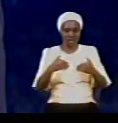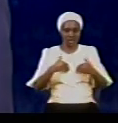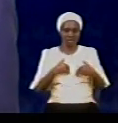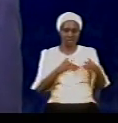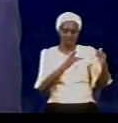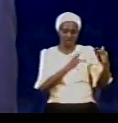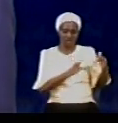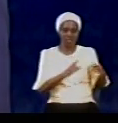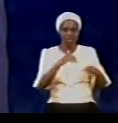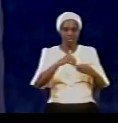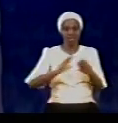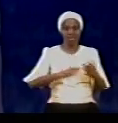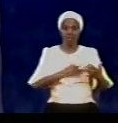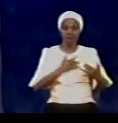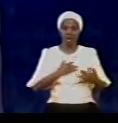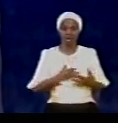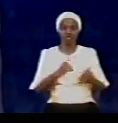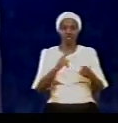Ask God